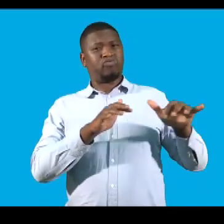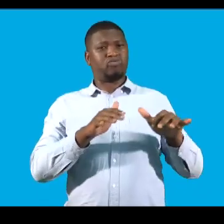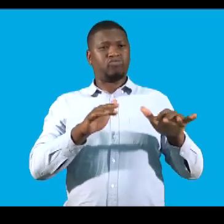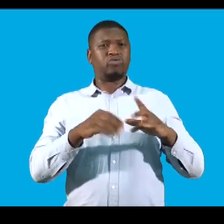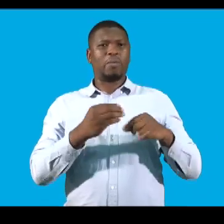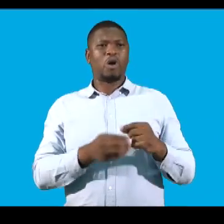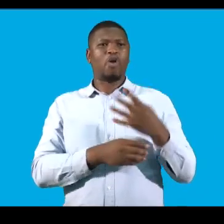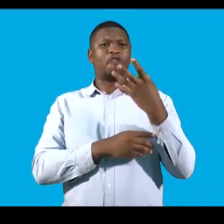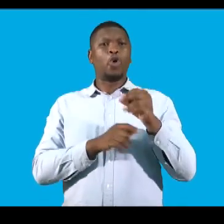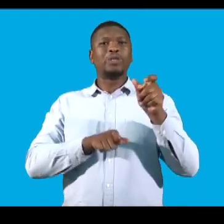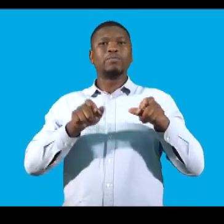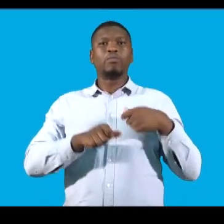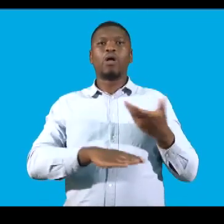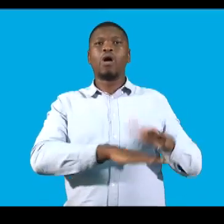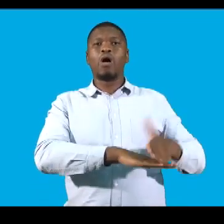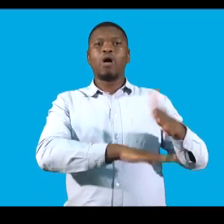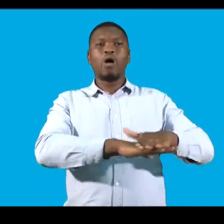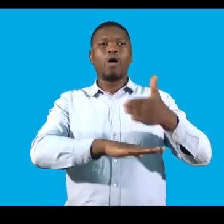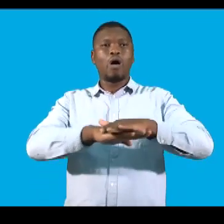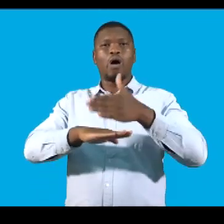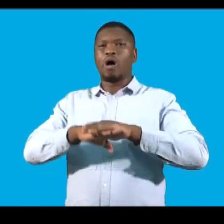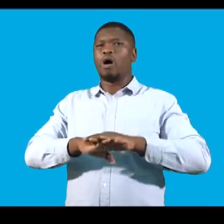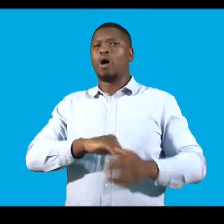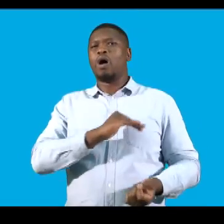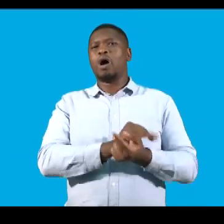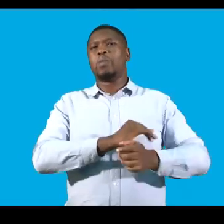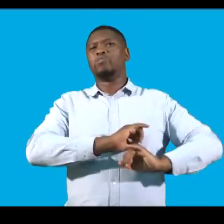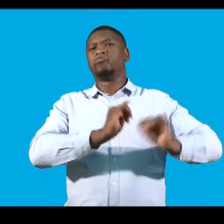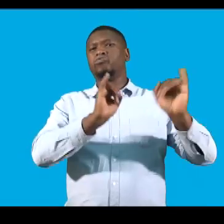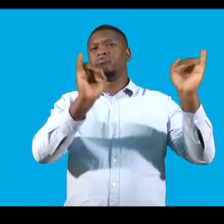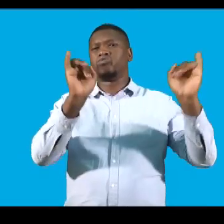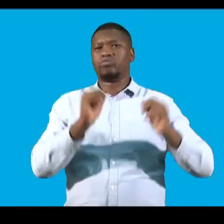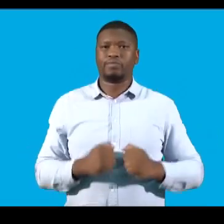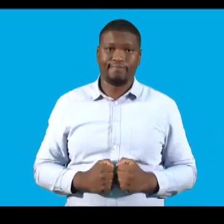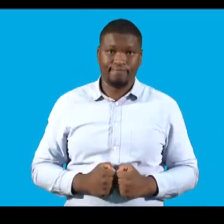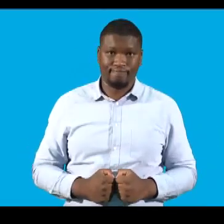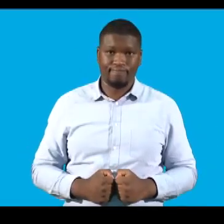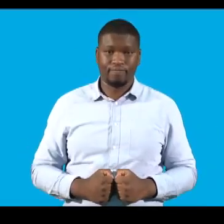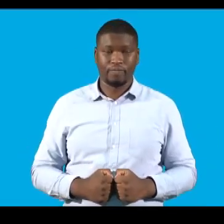40 people who lost their lives under such horrific circumstances.